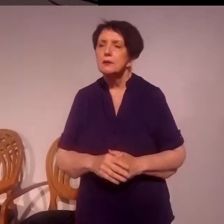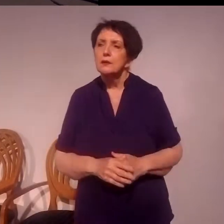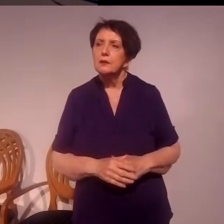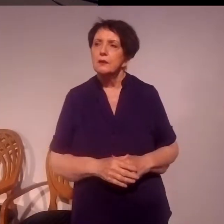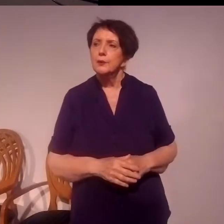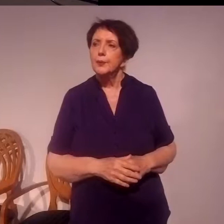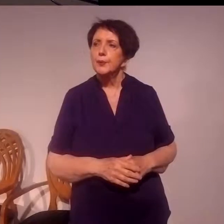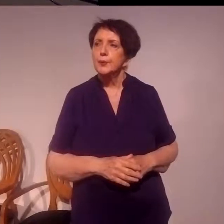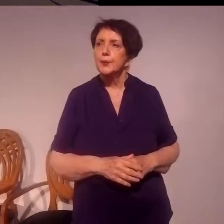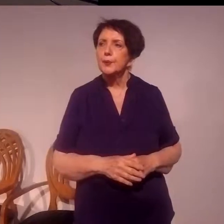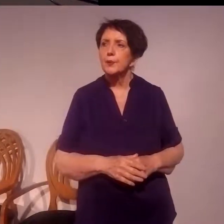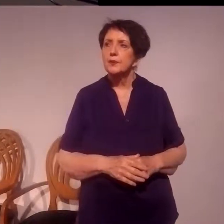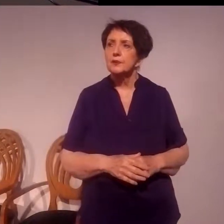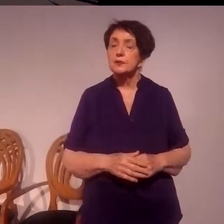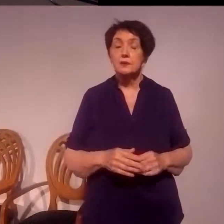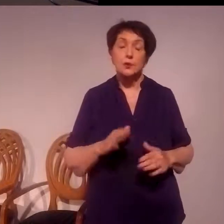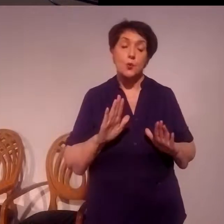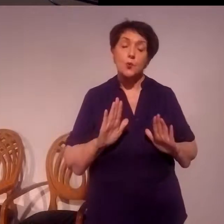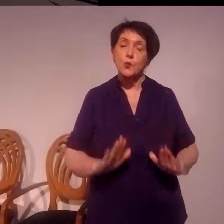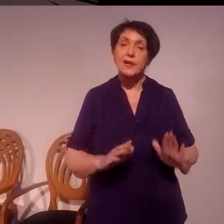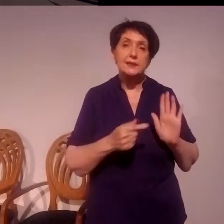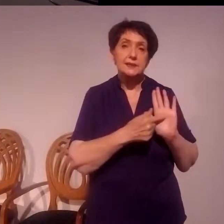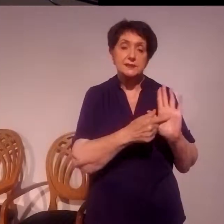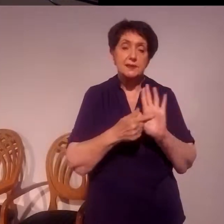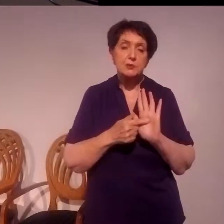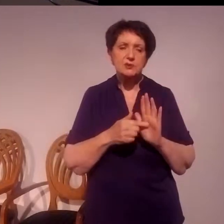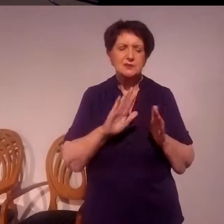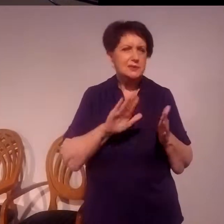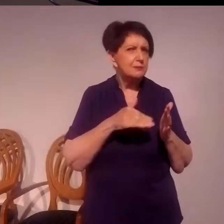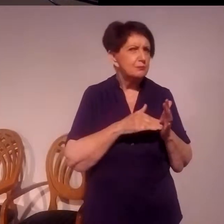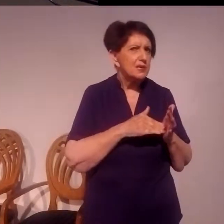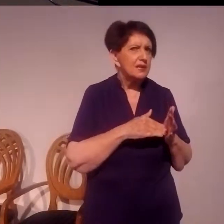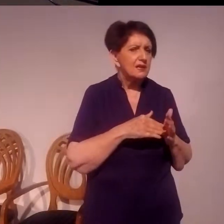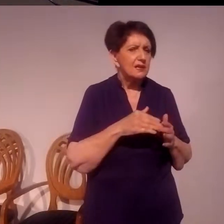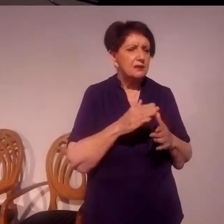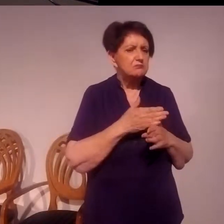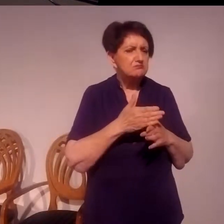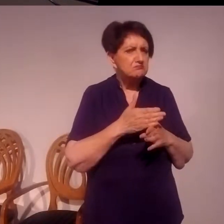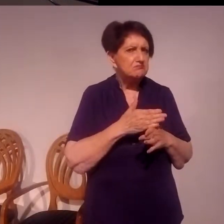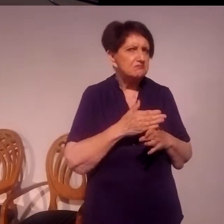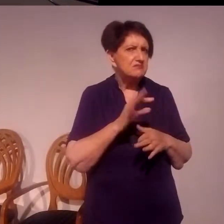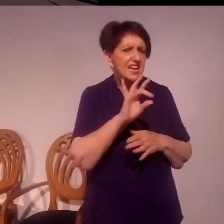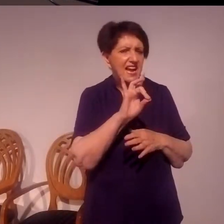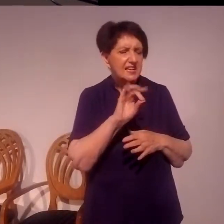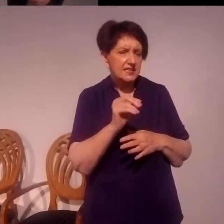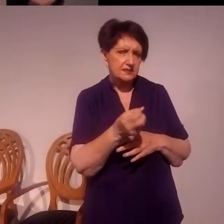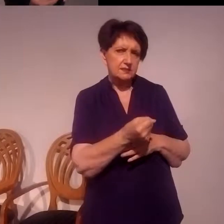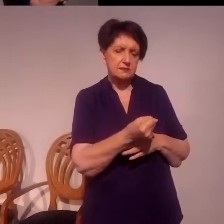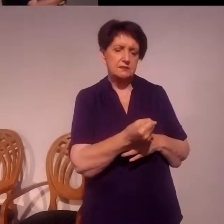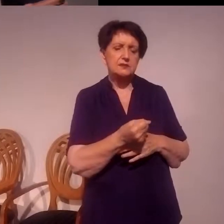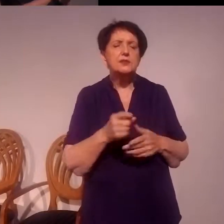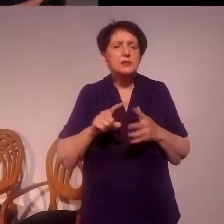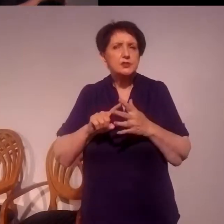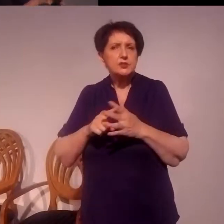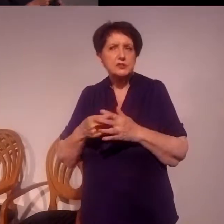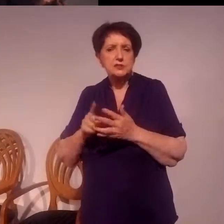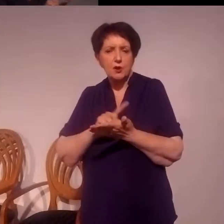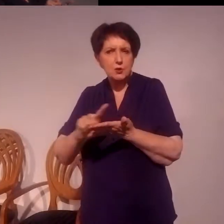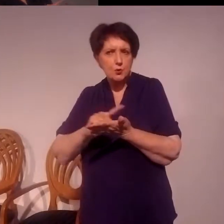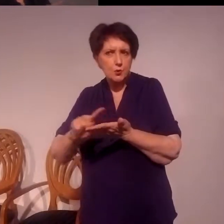And one of the great examples of this is in the mid-'80s. She started a weekly gathering, and it